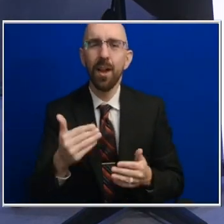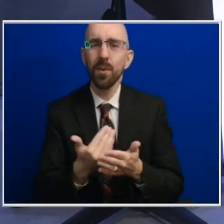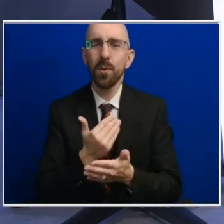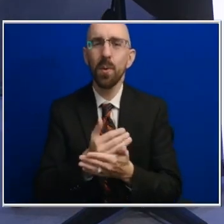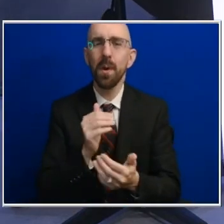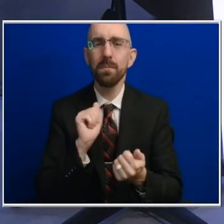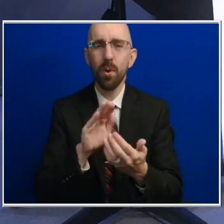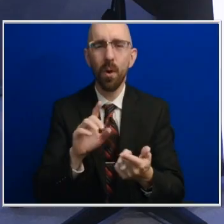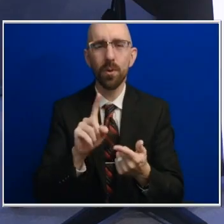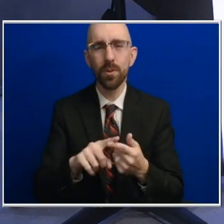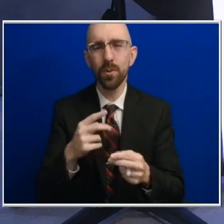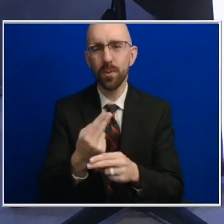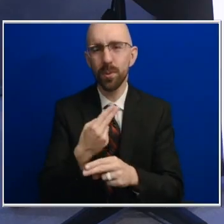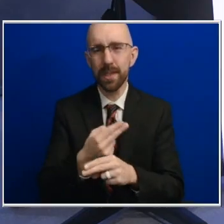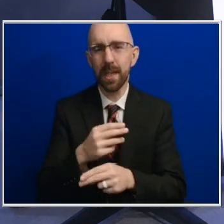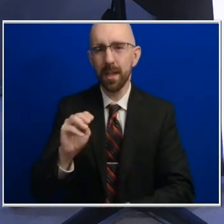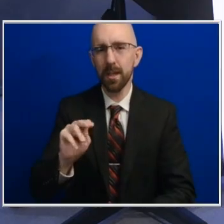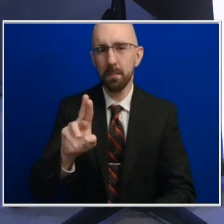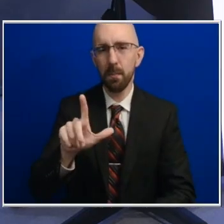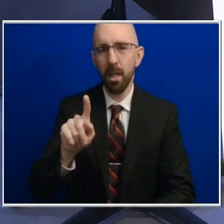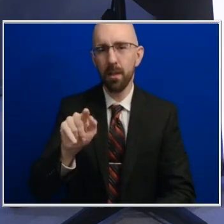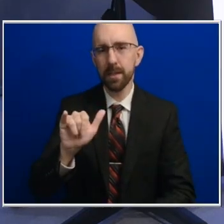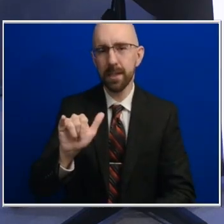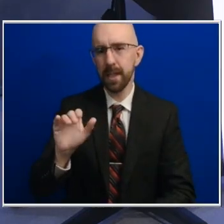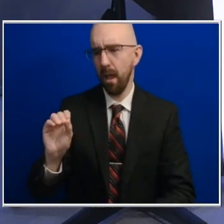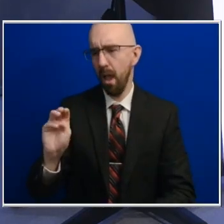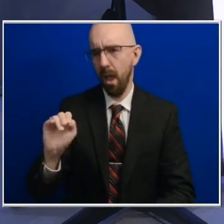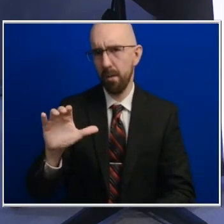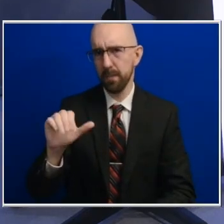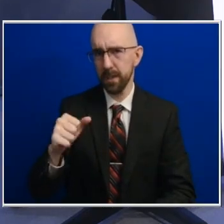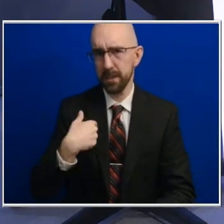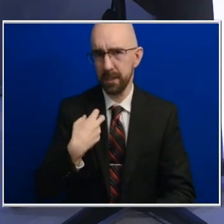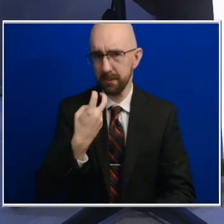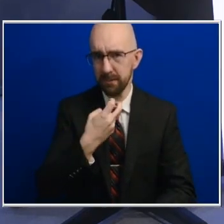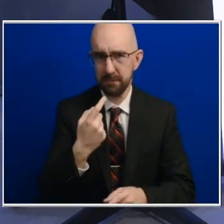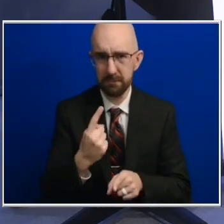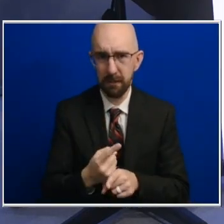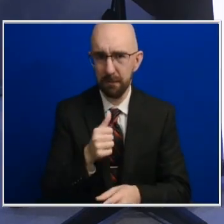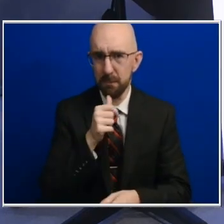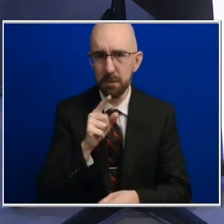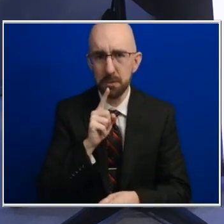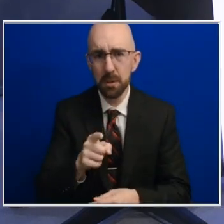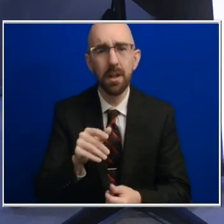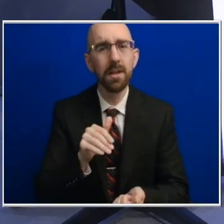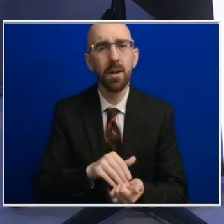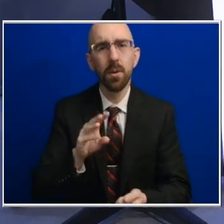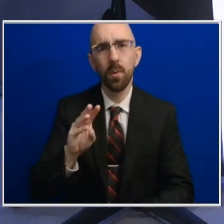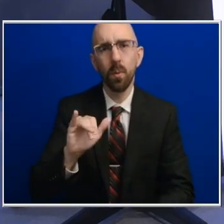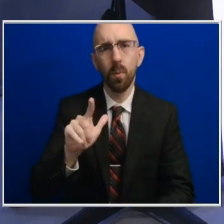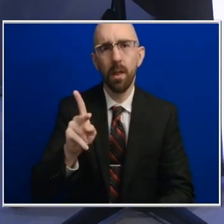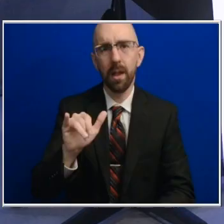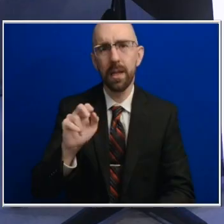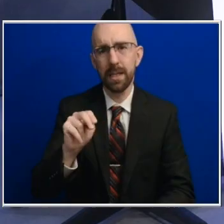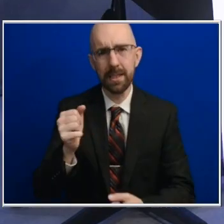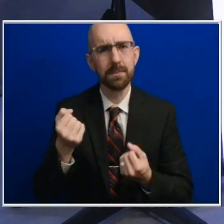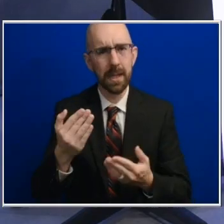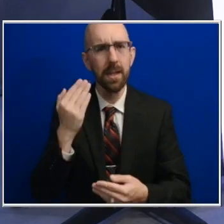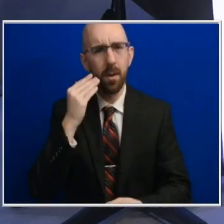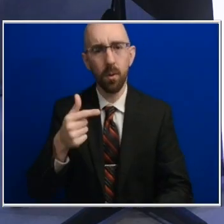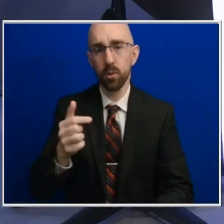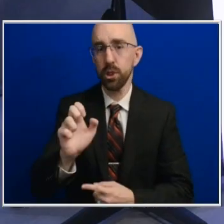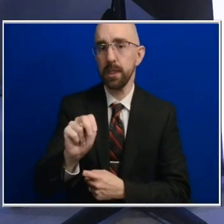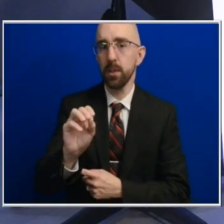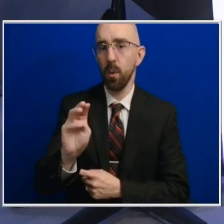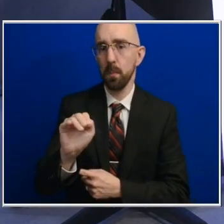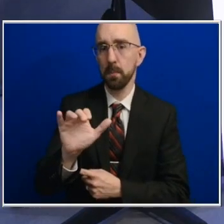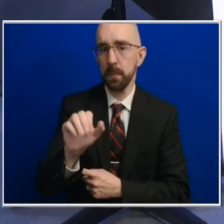called multi-omics. Did I say that right, team? Is that pretty good? Okay. Dr. Wilkins, a lot of people may know about the term genomics, kind of genetics